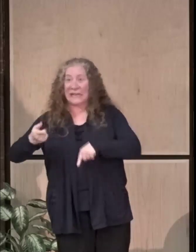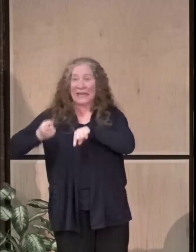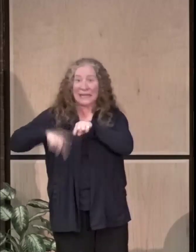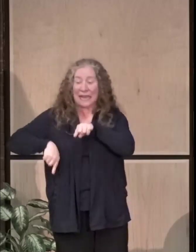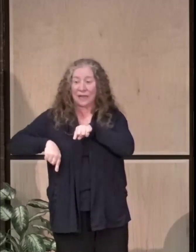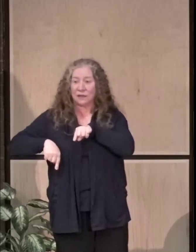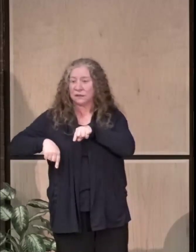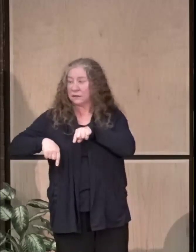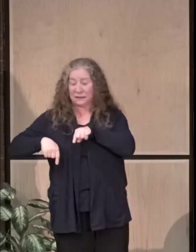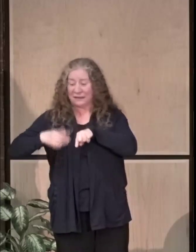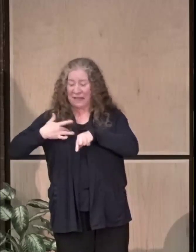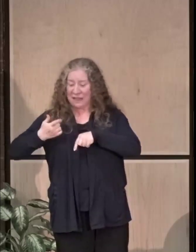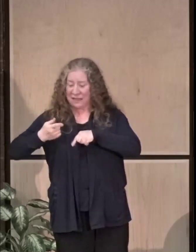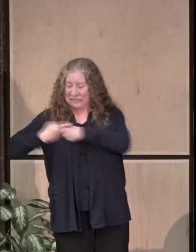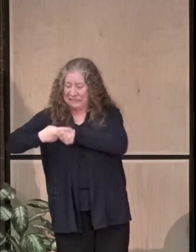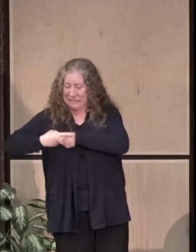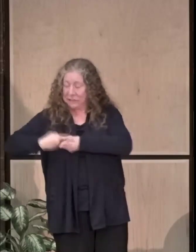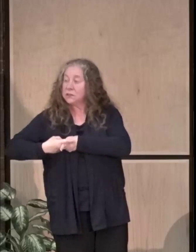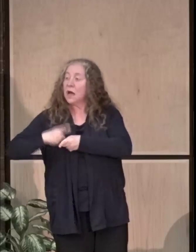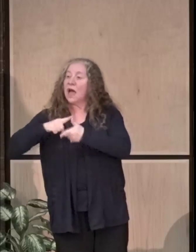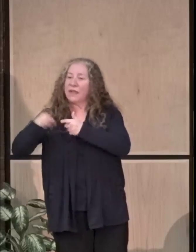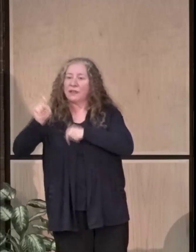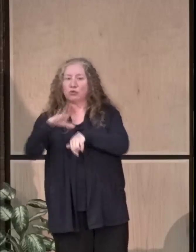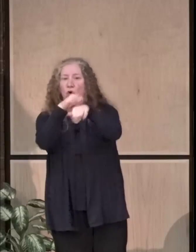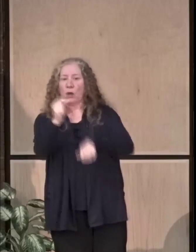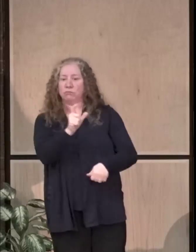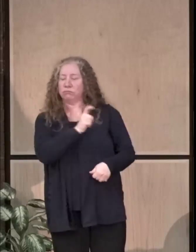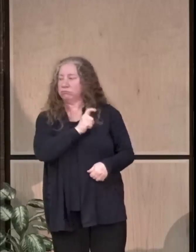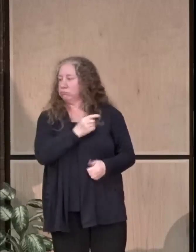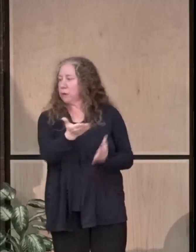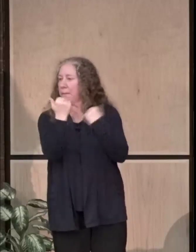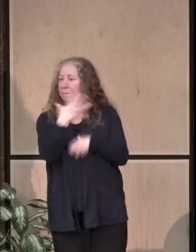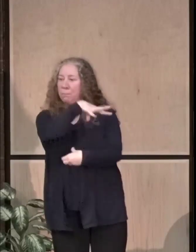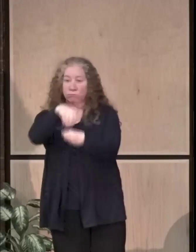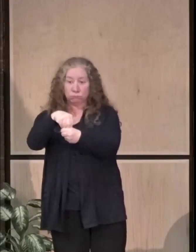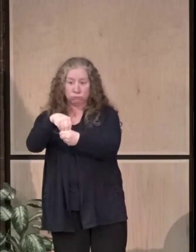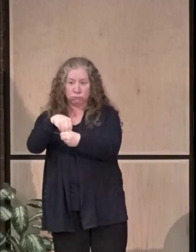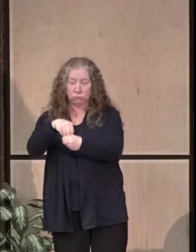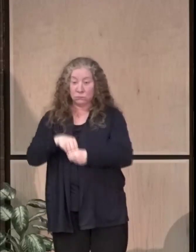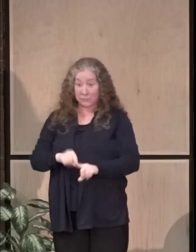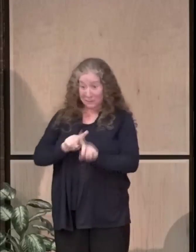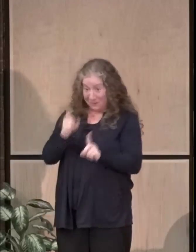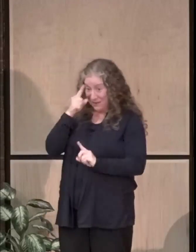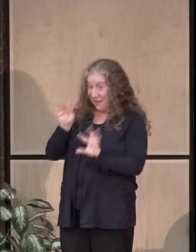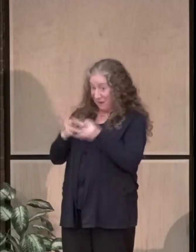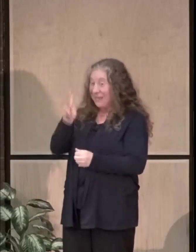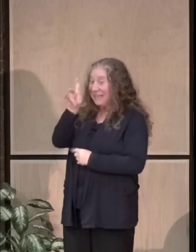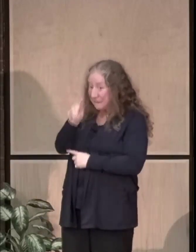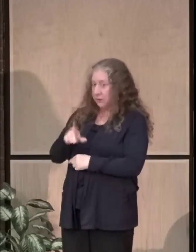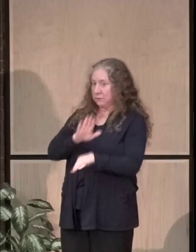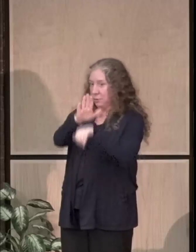their own, then they should seek local law enforcement for assistance. Well, this family did seek law